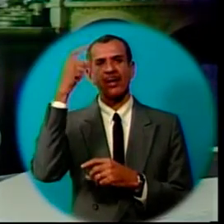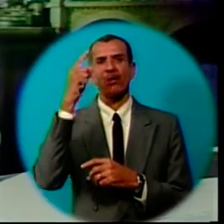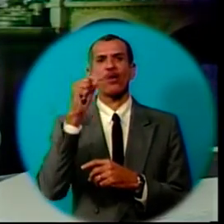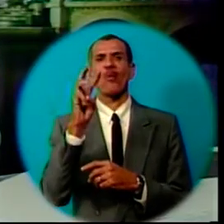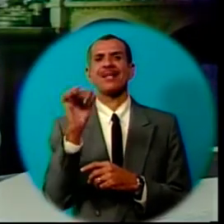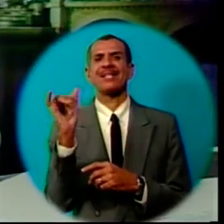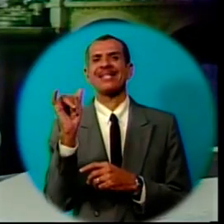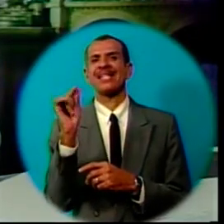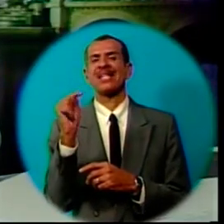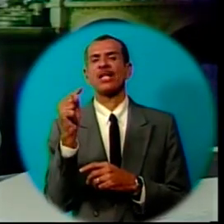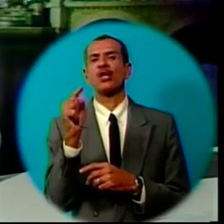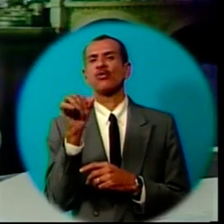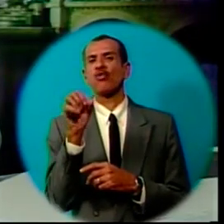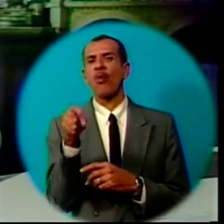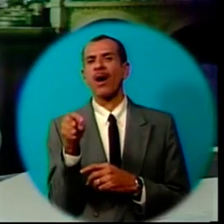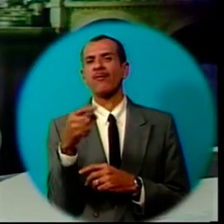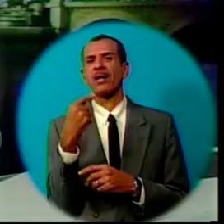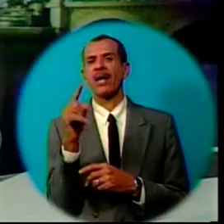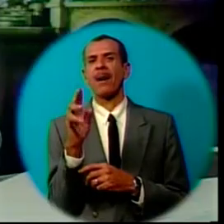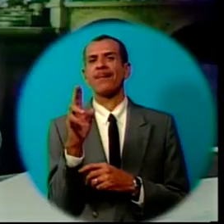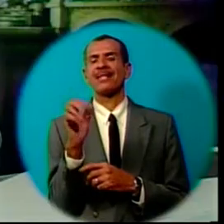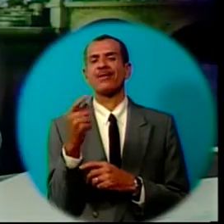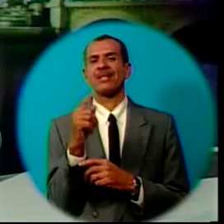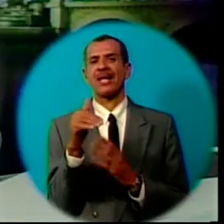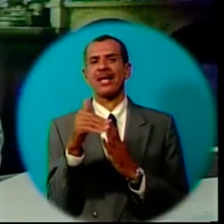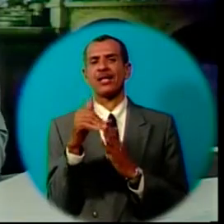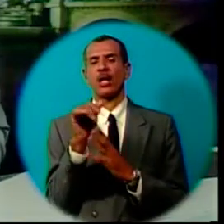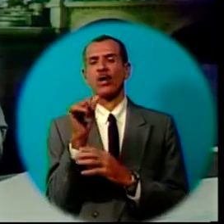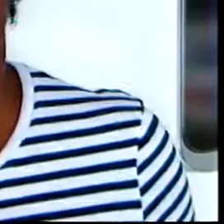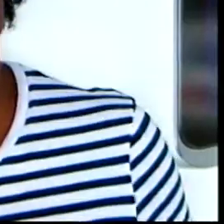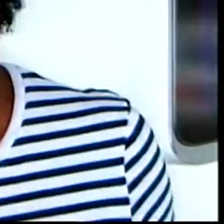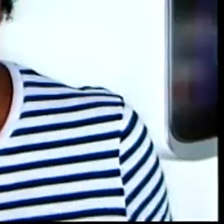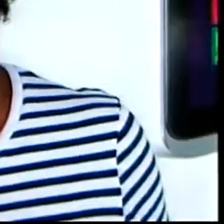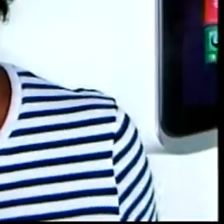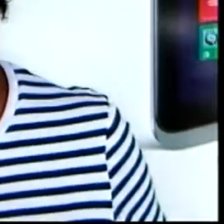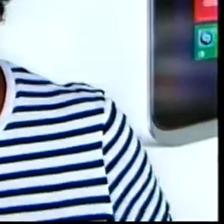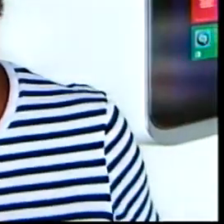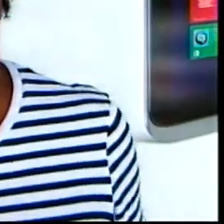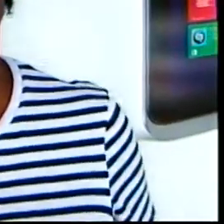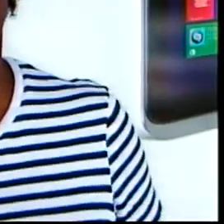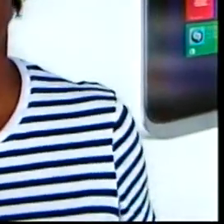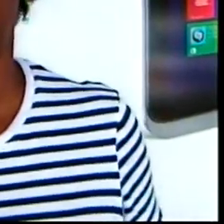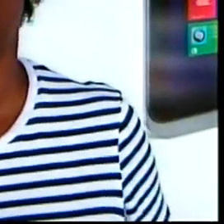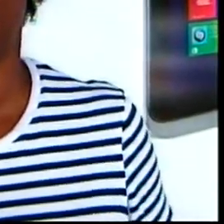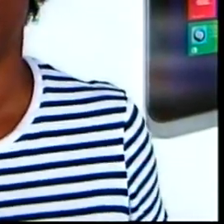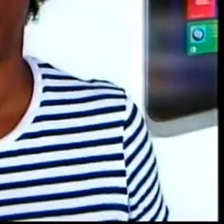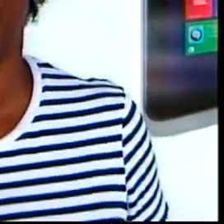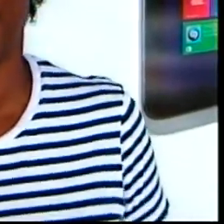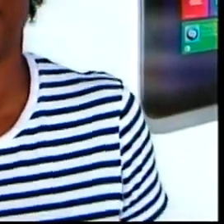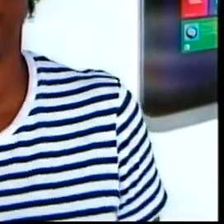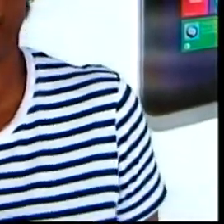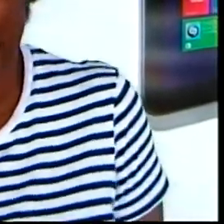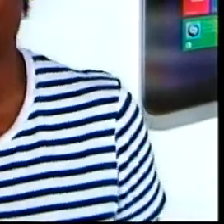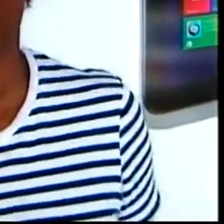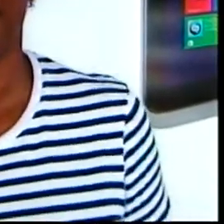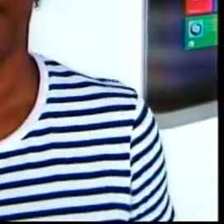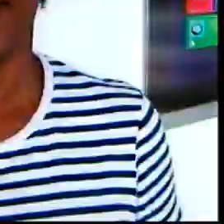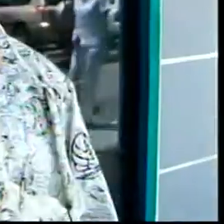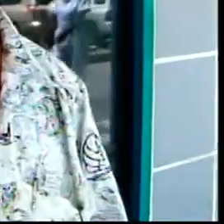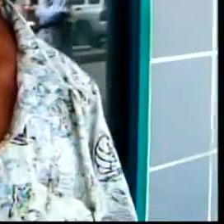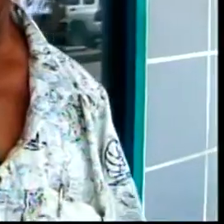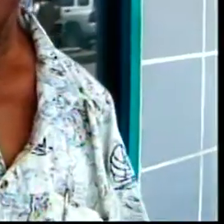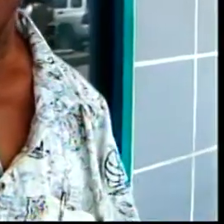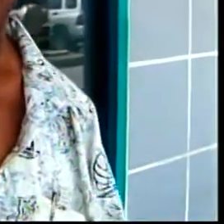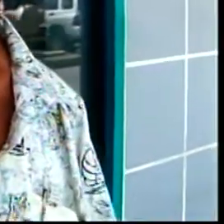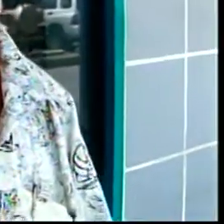squad for the upcoming series with Australia. I'm very upset that they dropped my tiger. That's my tiger.